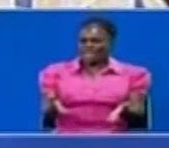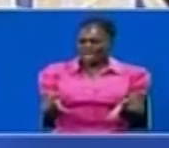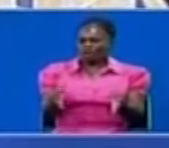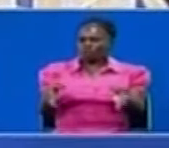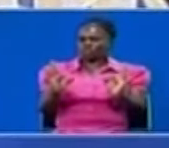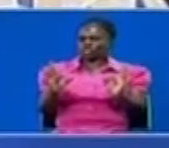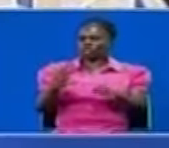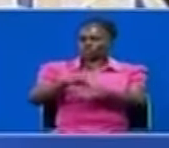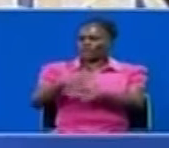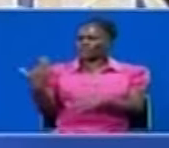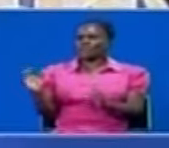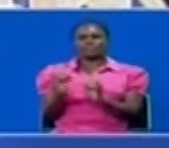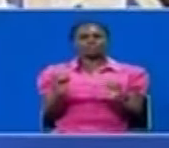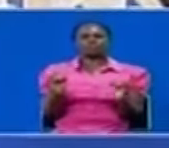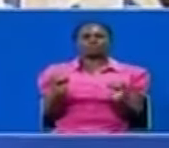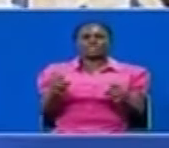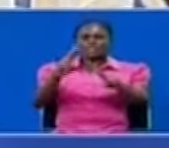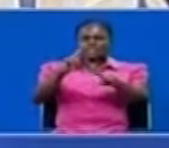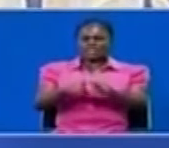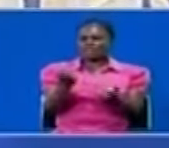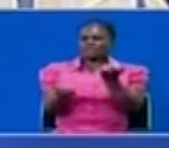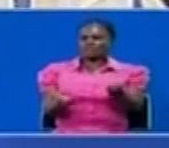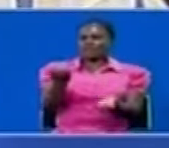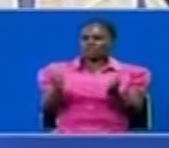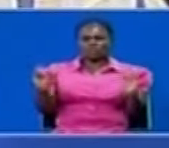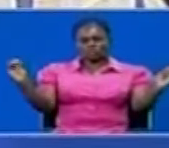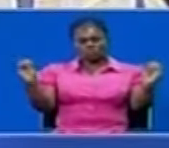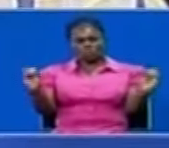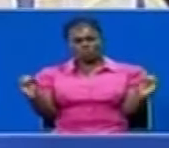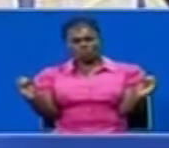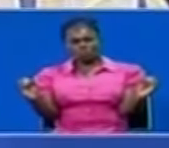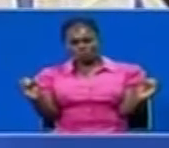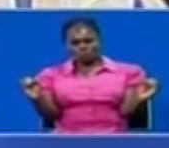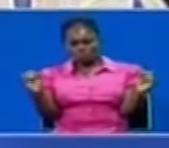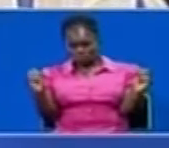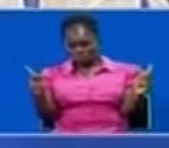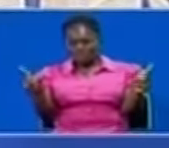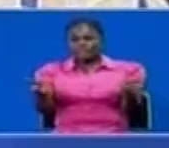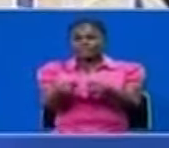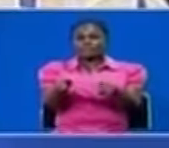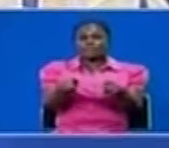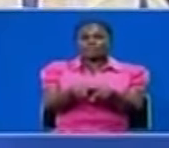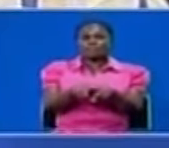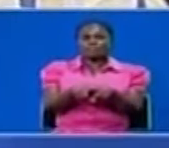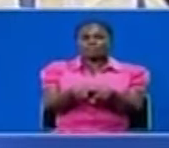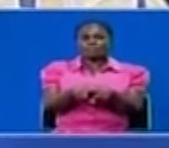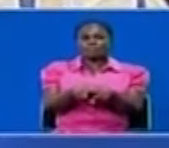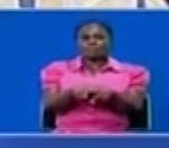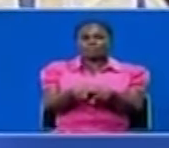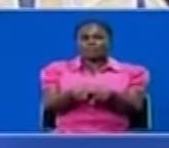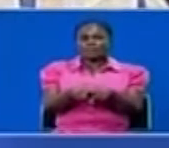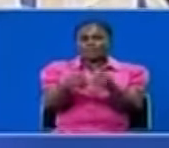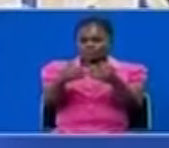officer. He does not even sit in the evaluation of procurement. Okay? Just like in these